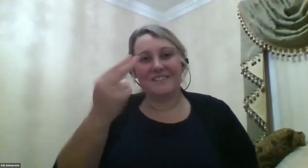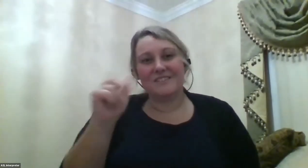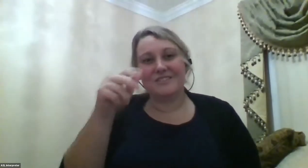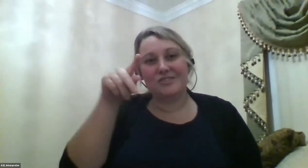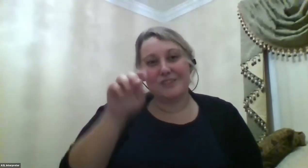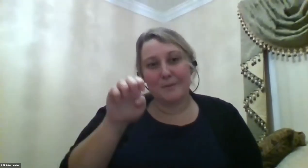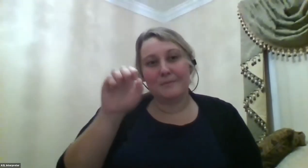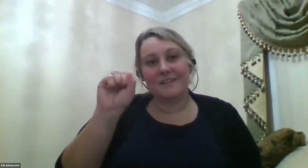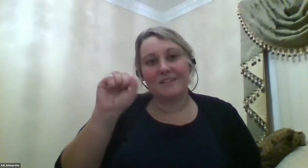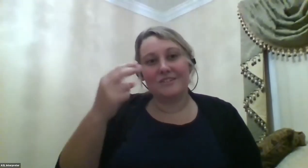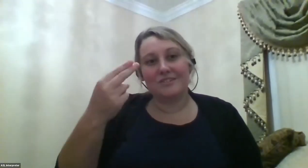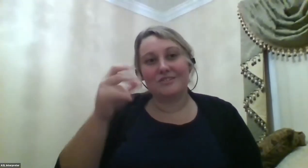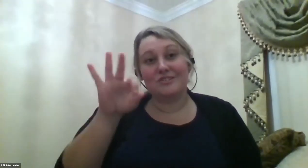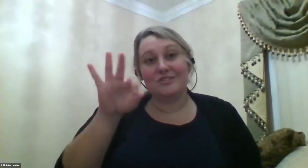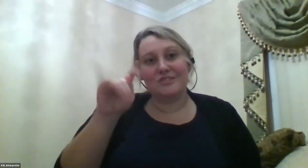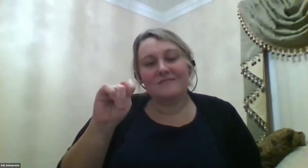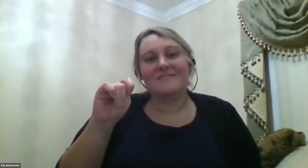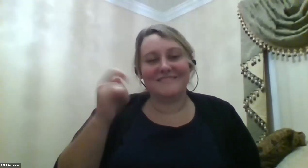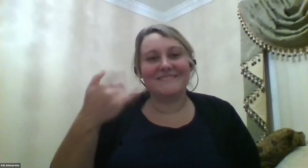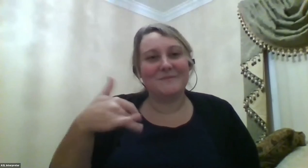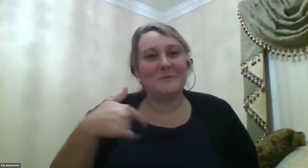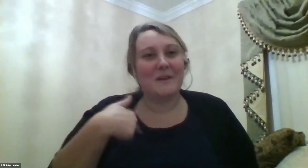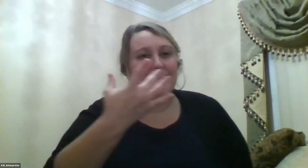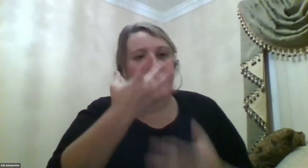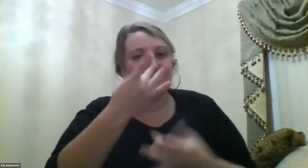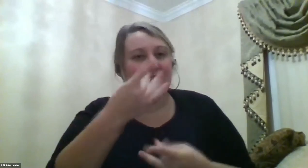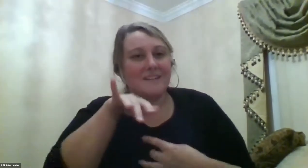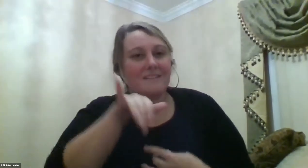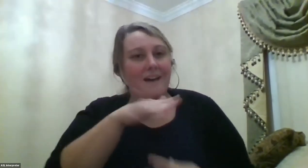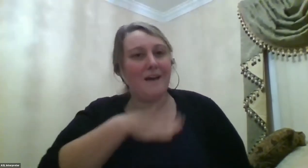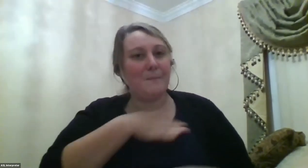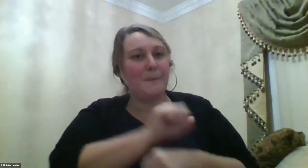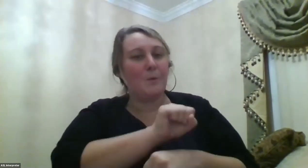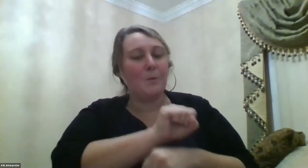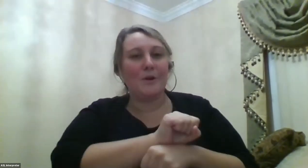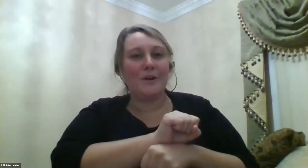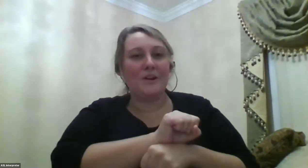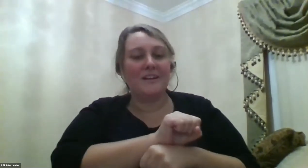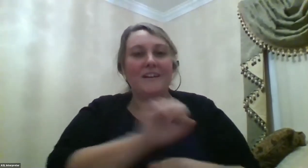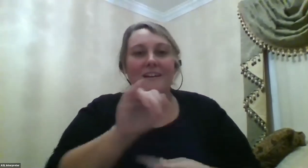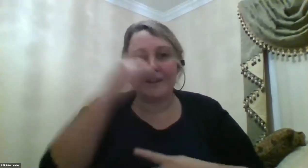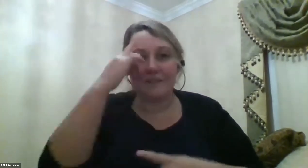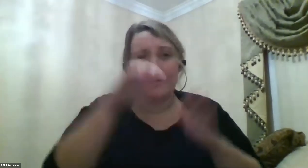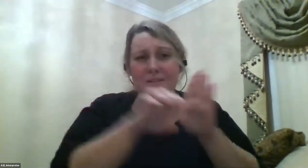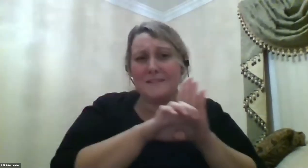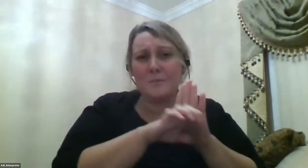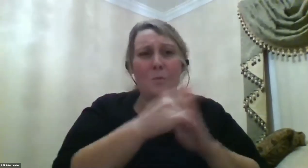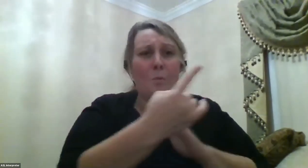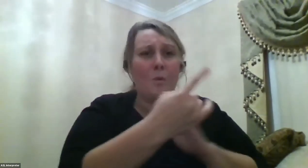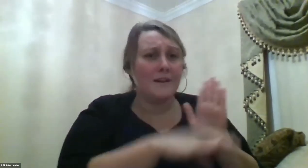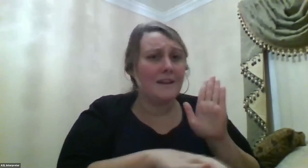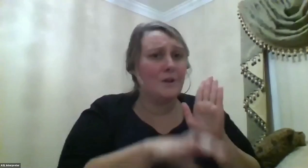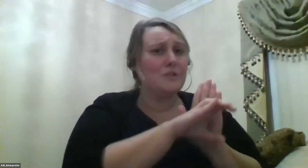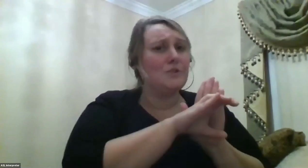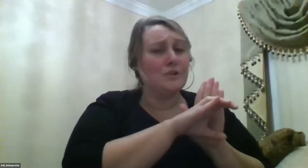character that you might, like, encounter in a dream where she was, like, ringing your shit up at the supermarket, but then she was also your